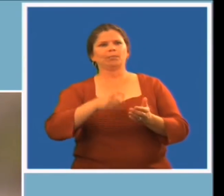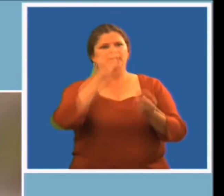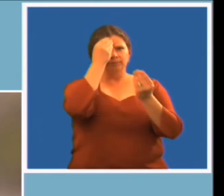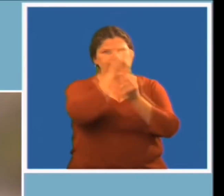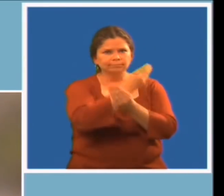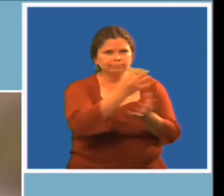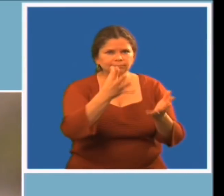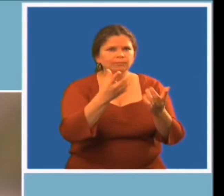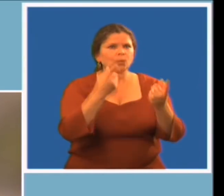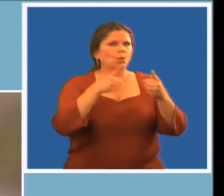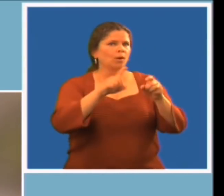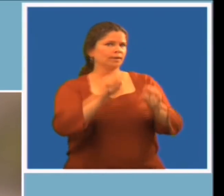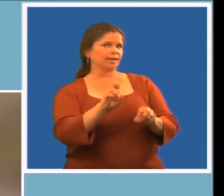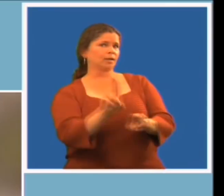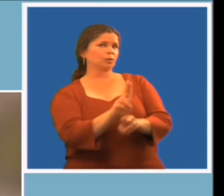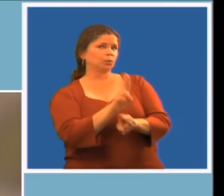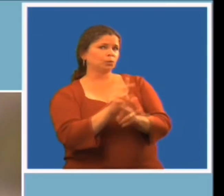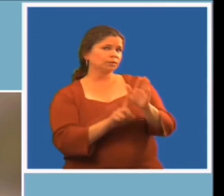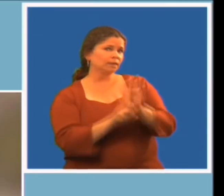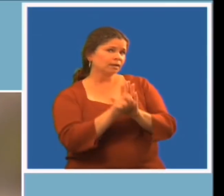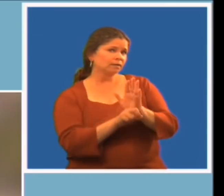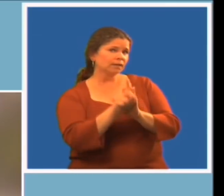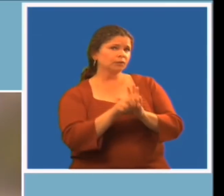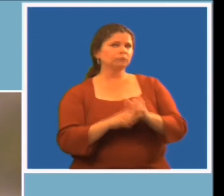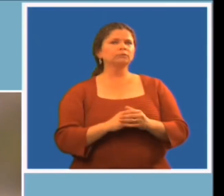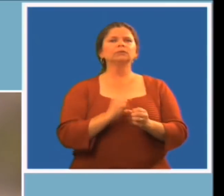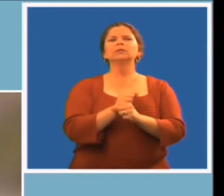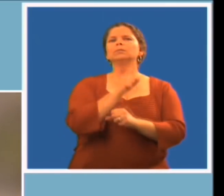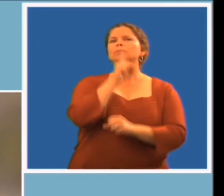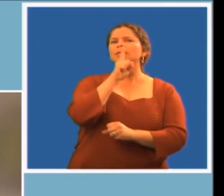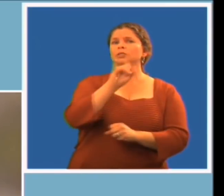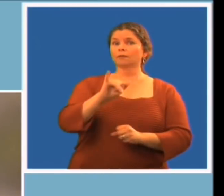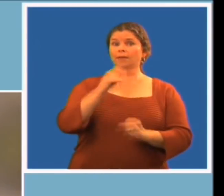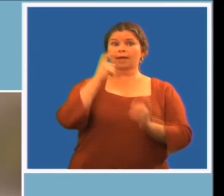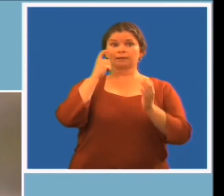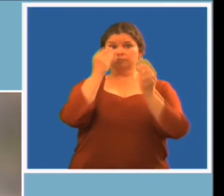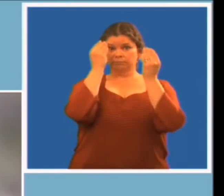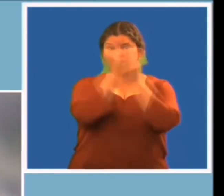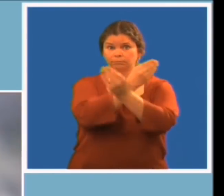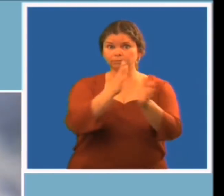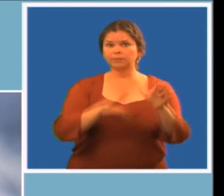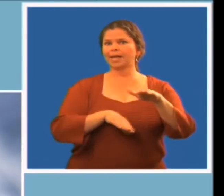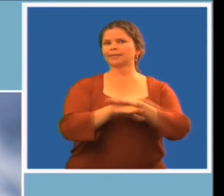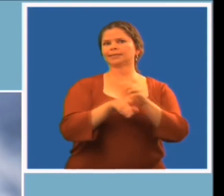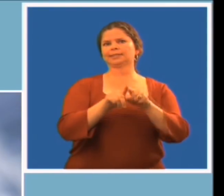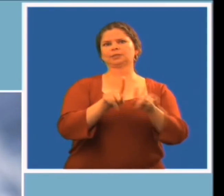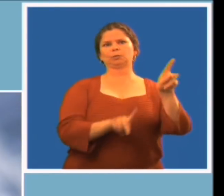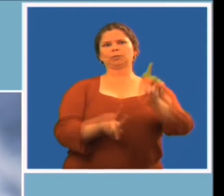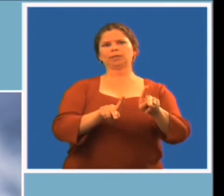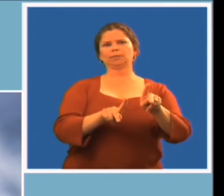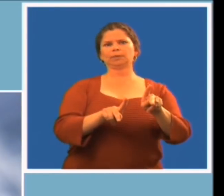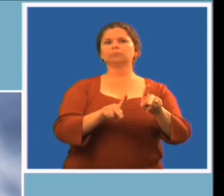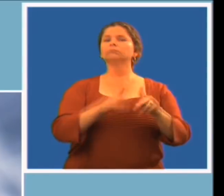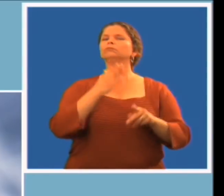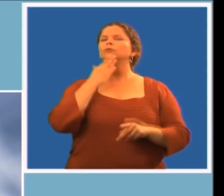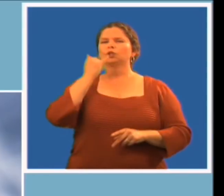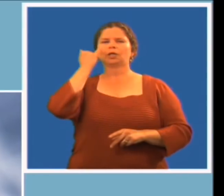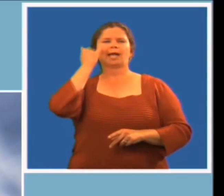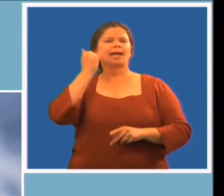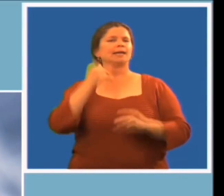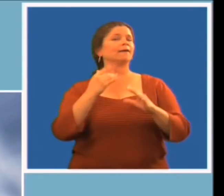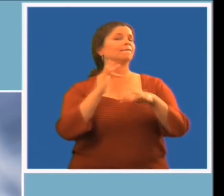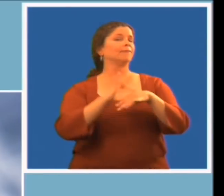not working, and the notice should estimate the time of its return to service. To ensure that the notice itself is